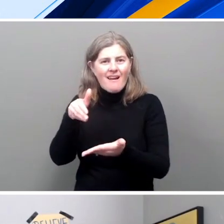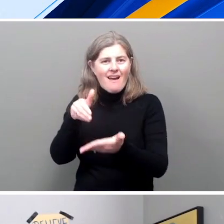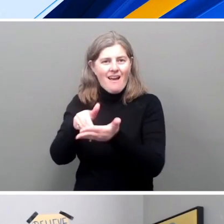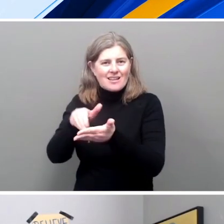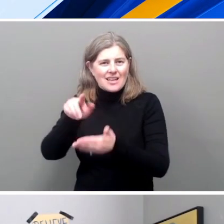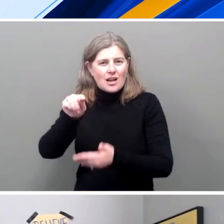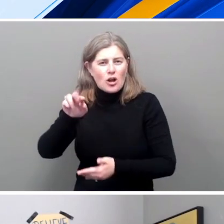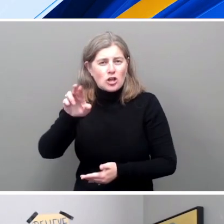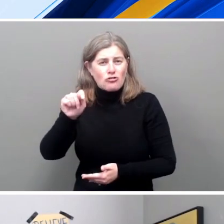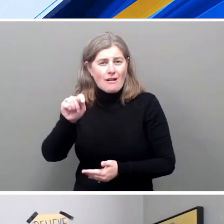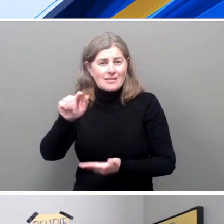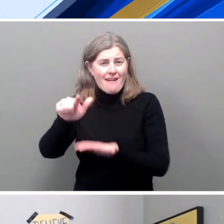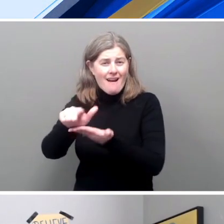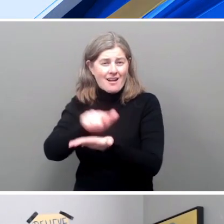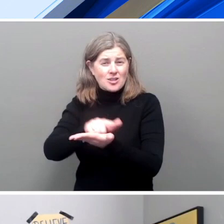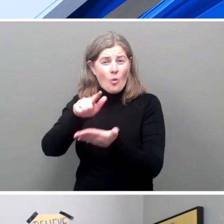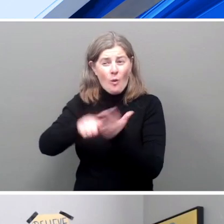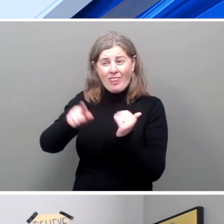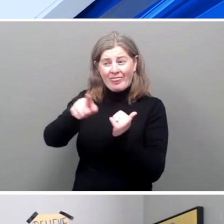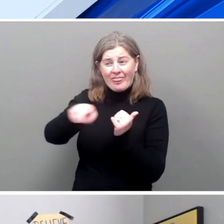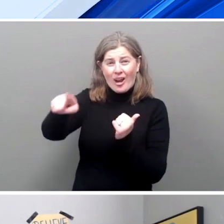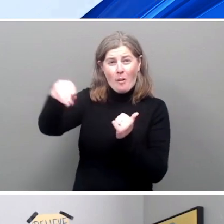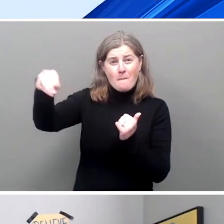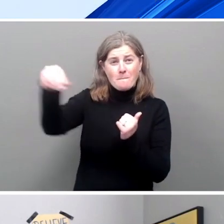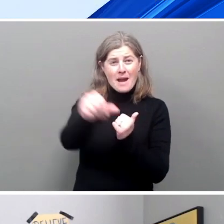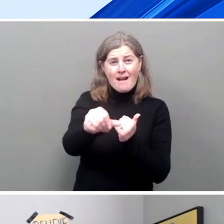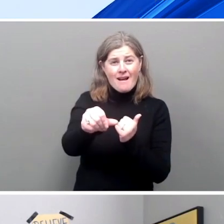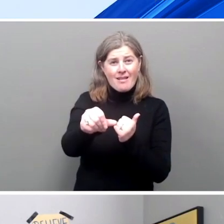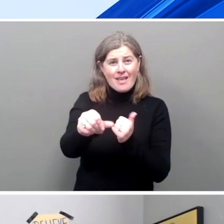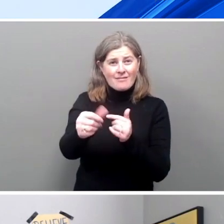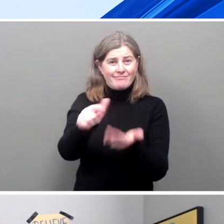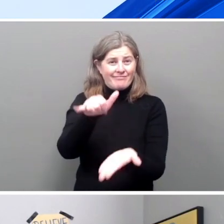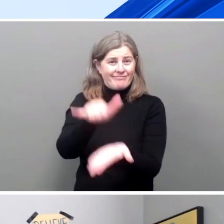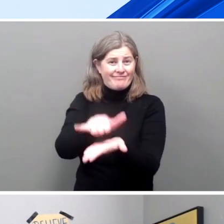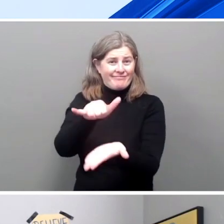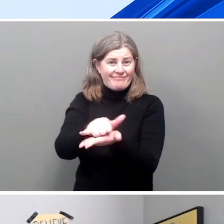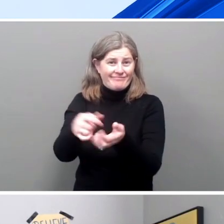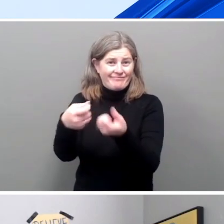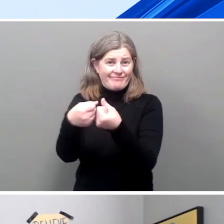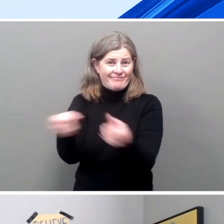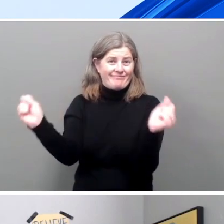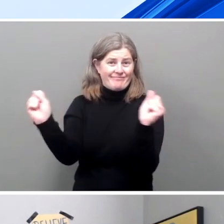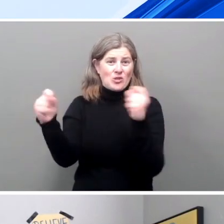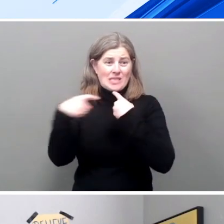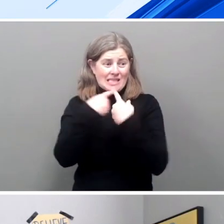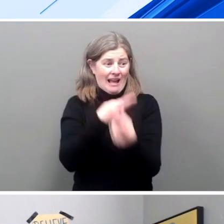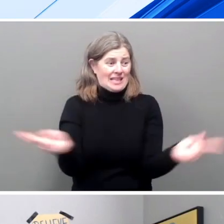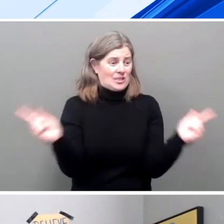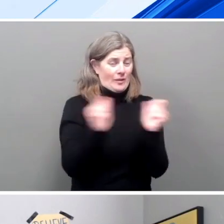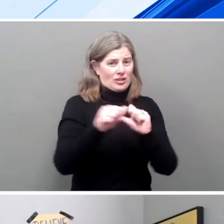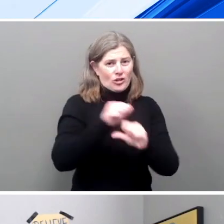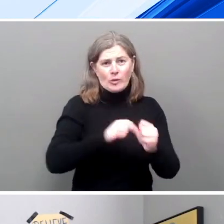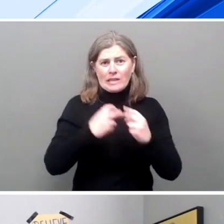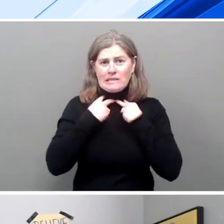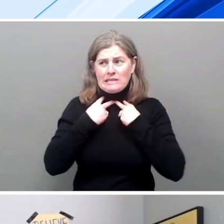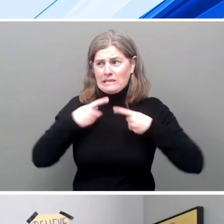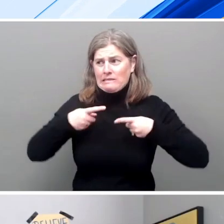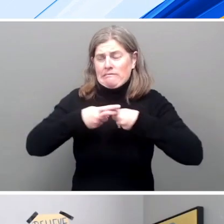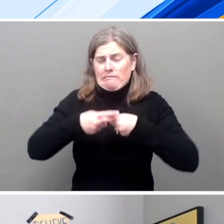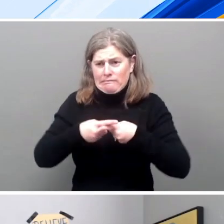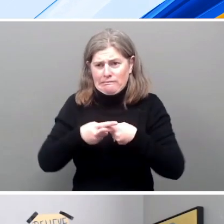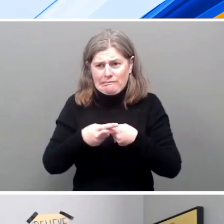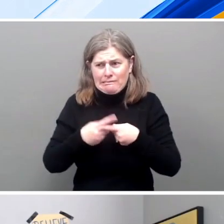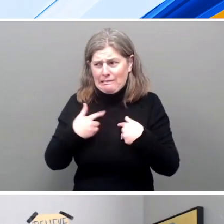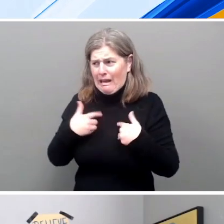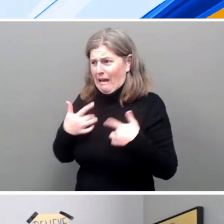is not something that they're allowed to discuss with their competitors. So it is a real dilemma, and I don't feel like I have any